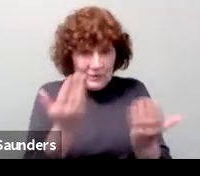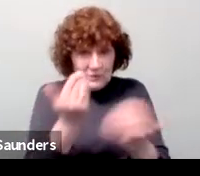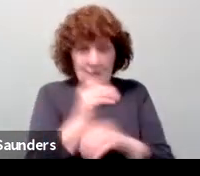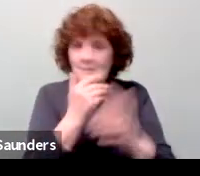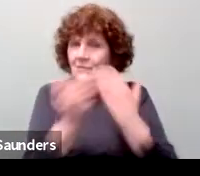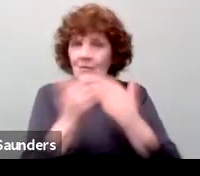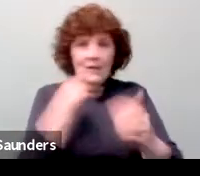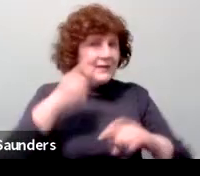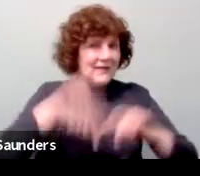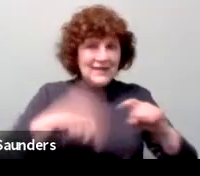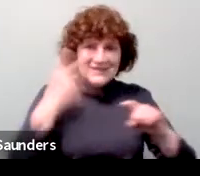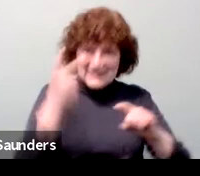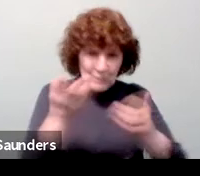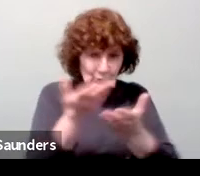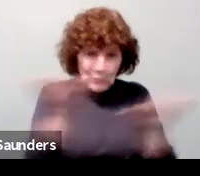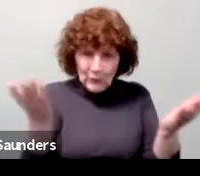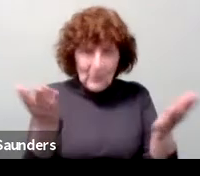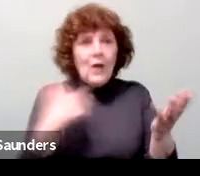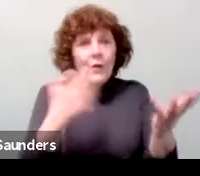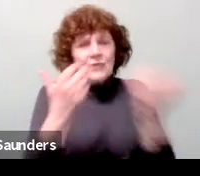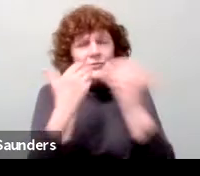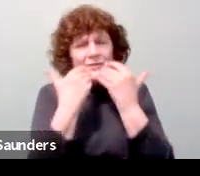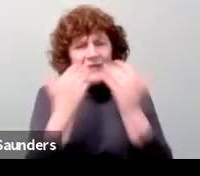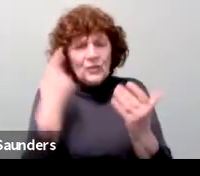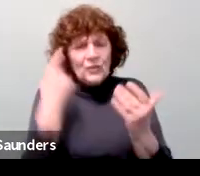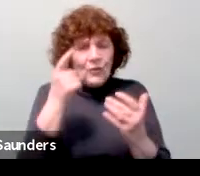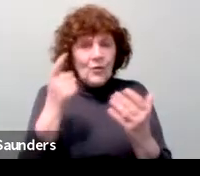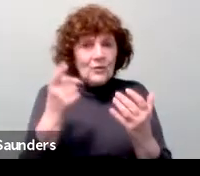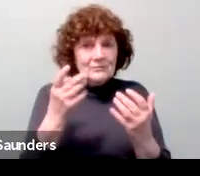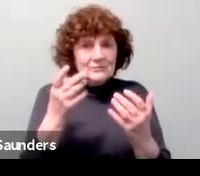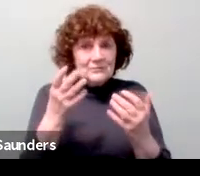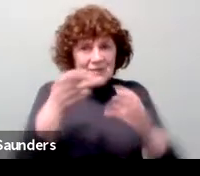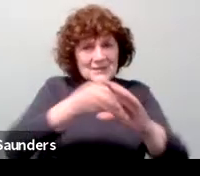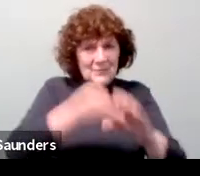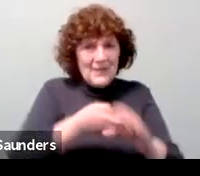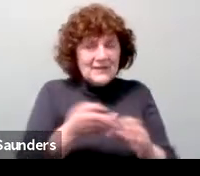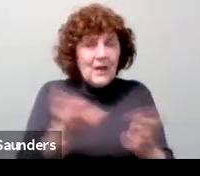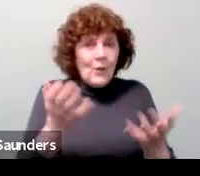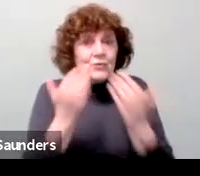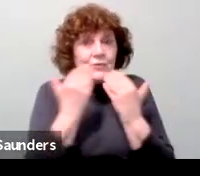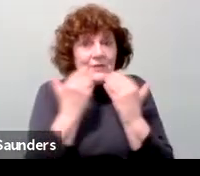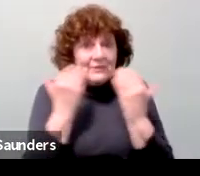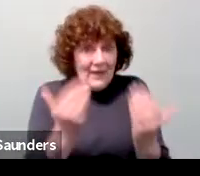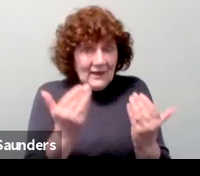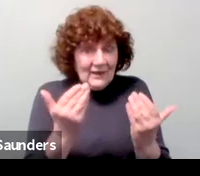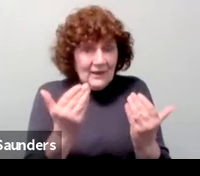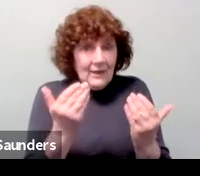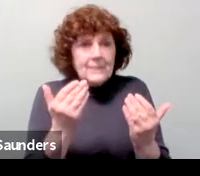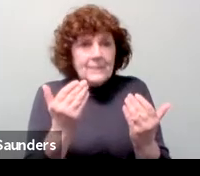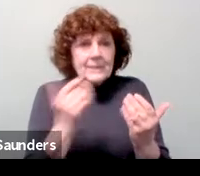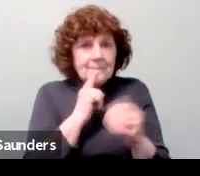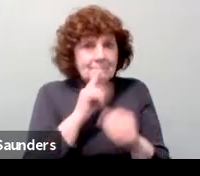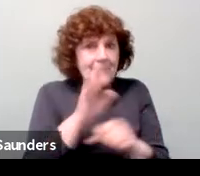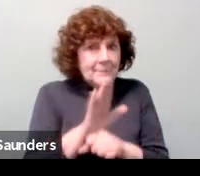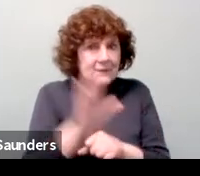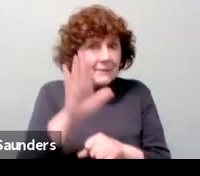can't see you. I want to thank you for being here. And more than that, I want to thank the commitment by